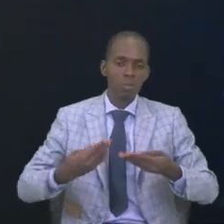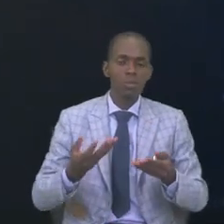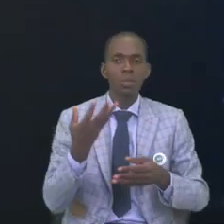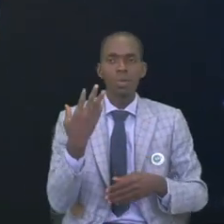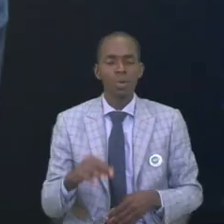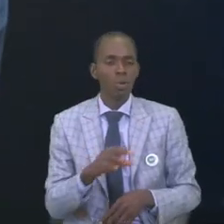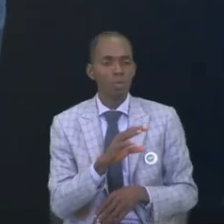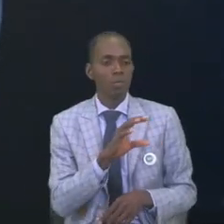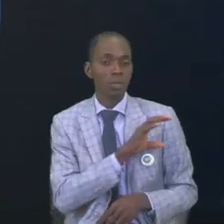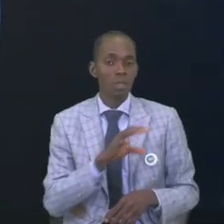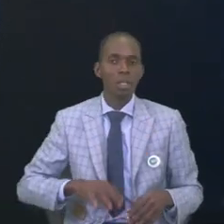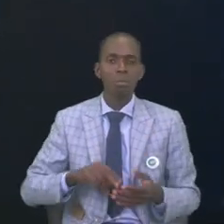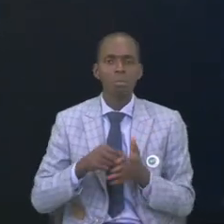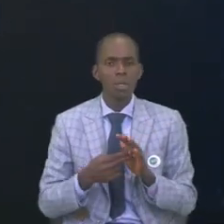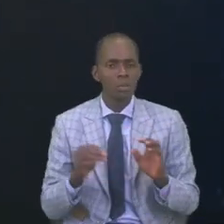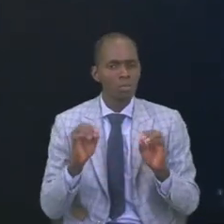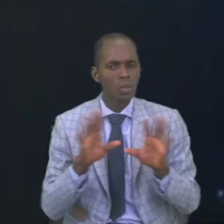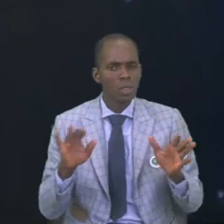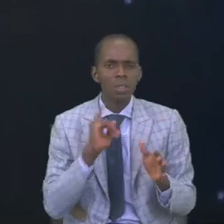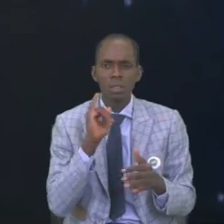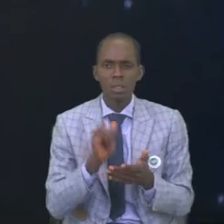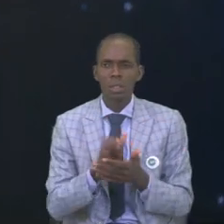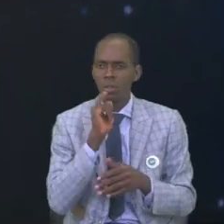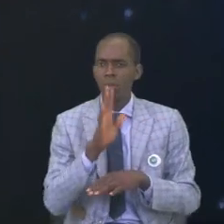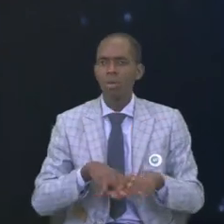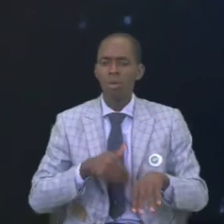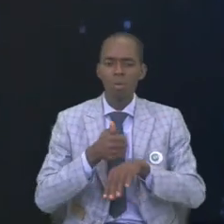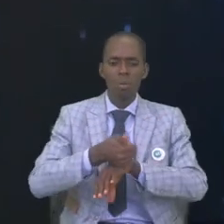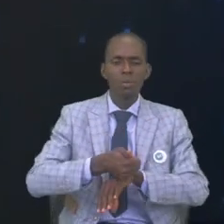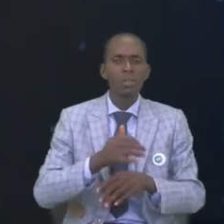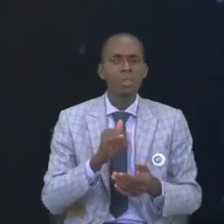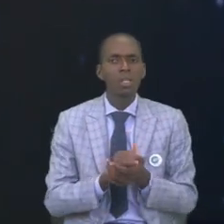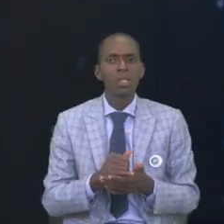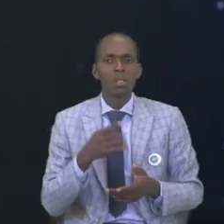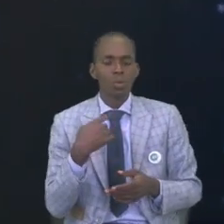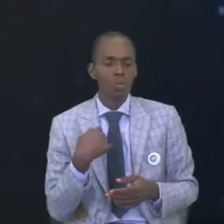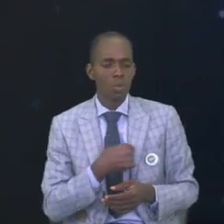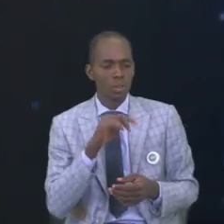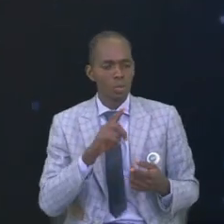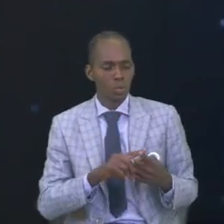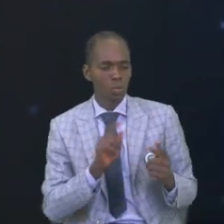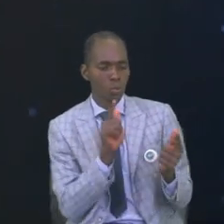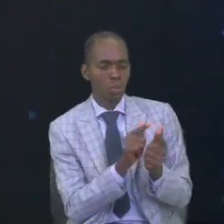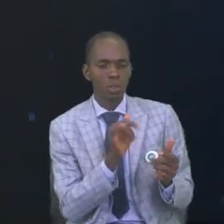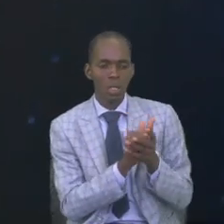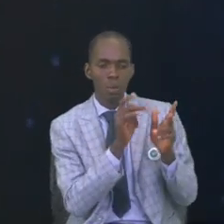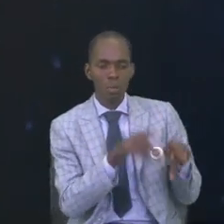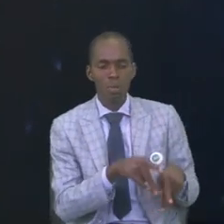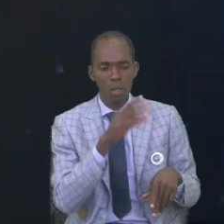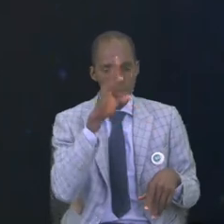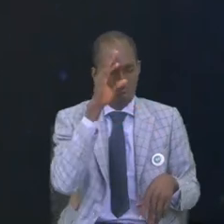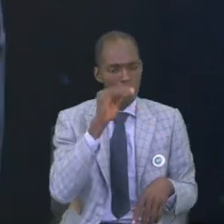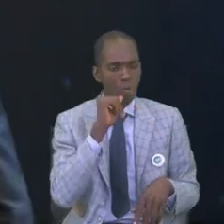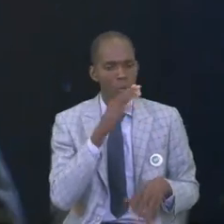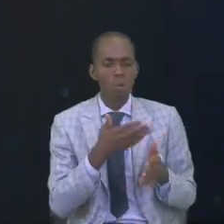nothing. Isn't that blasphemy that we think that we have to get to that man and that woman before Calvary can